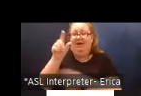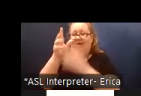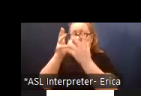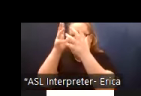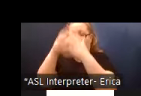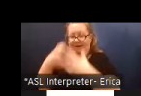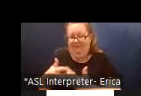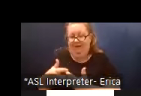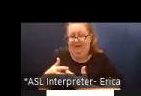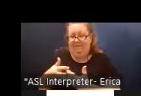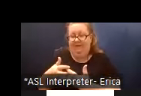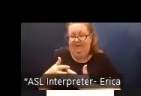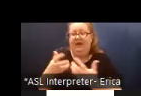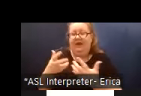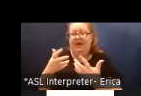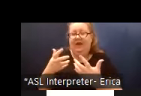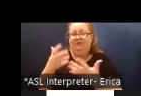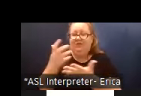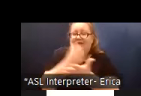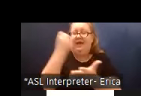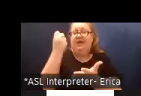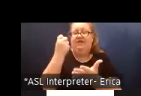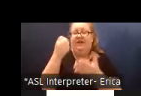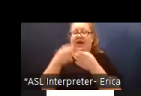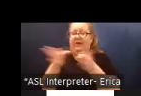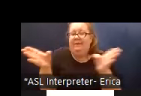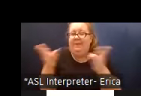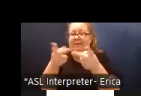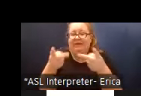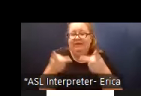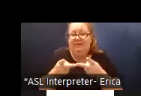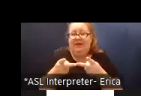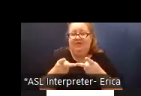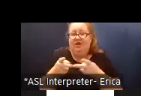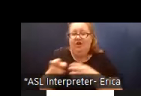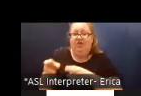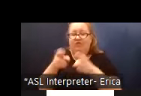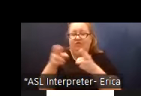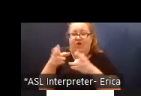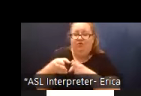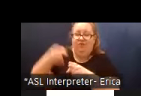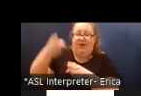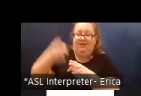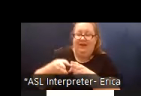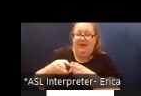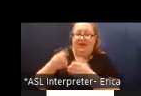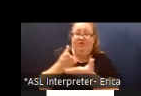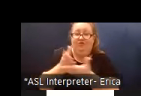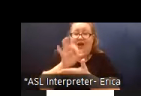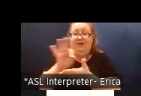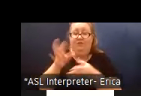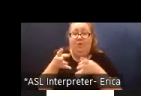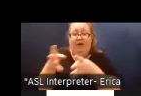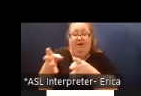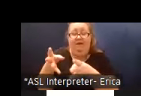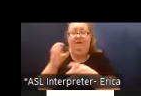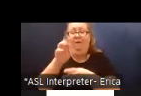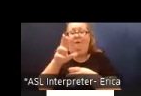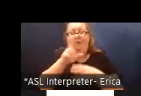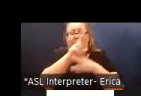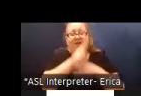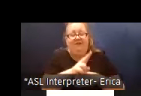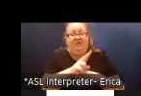of, again, public space through road raisings in the right-of-way, or potentially leverage